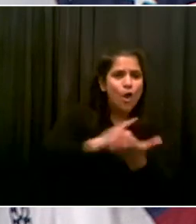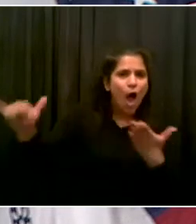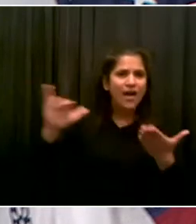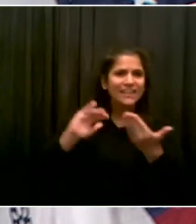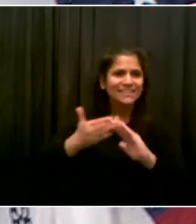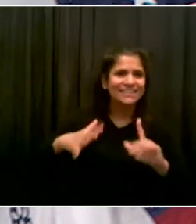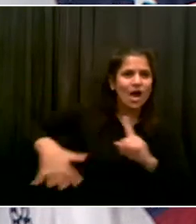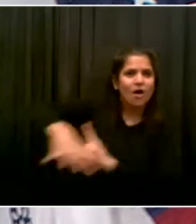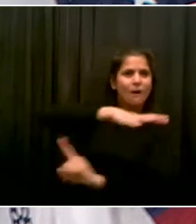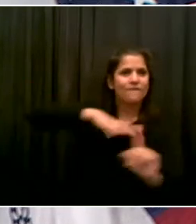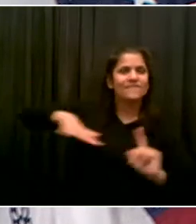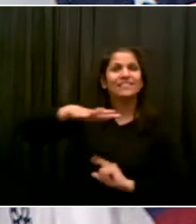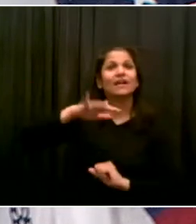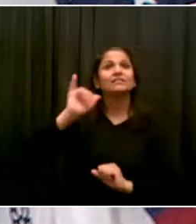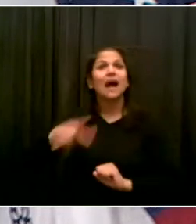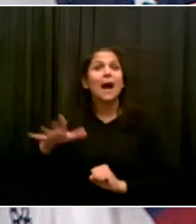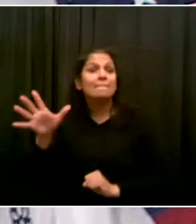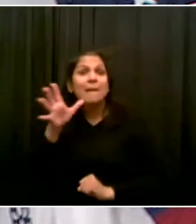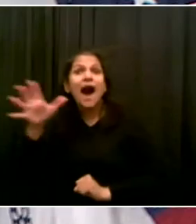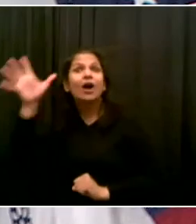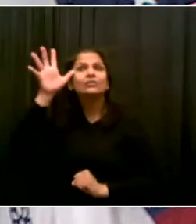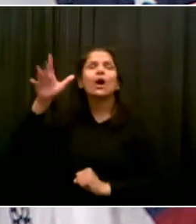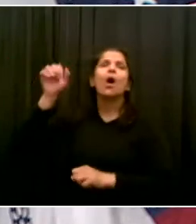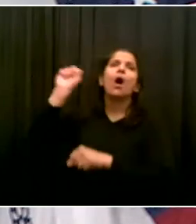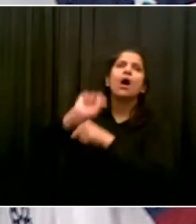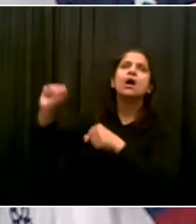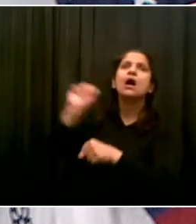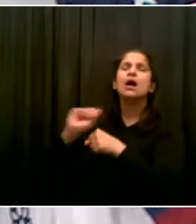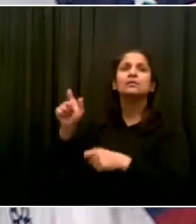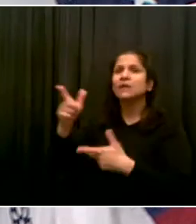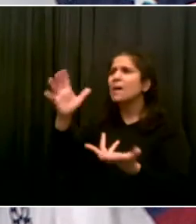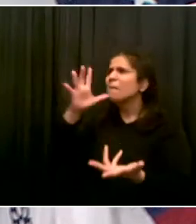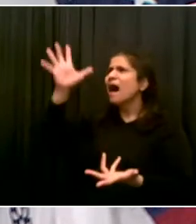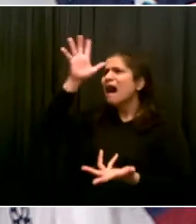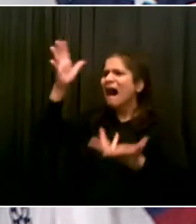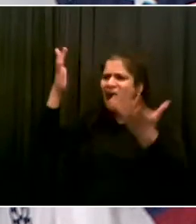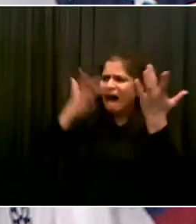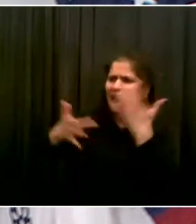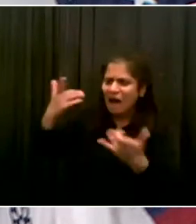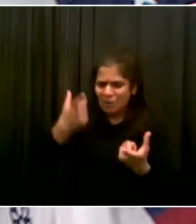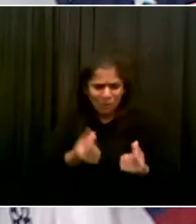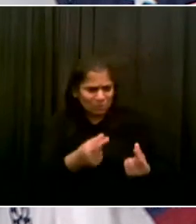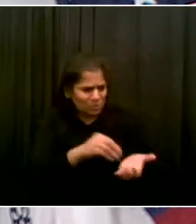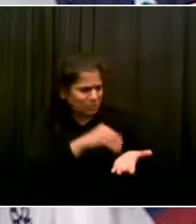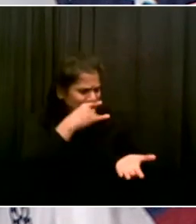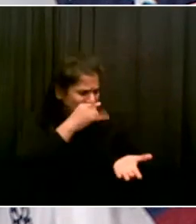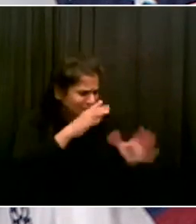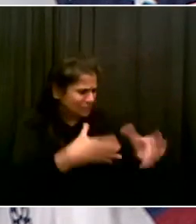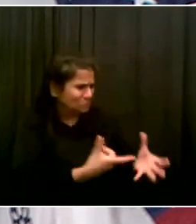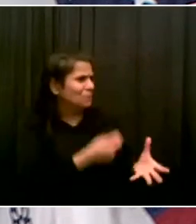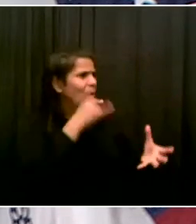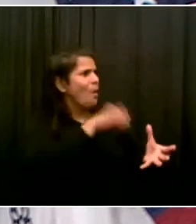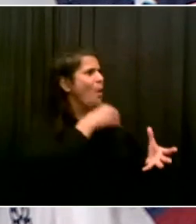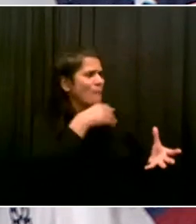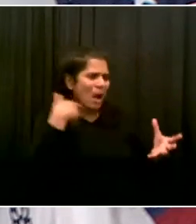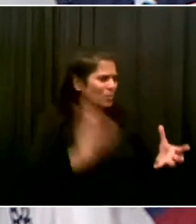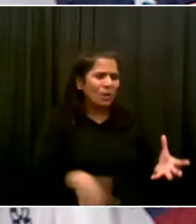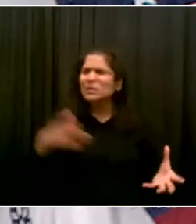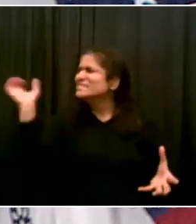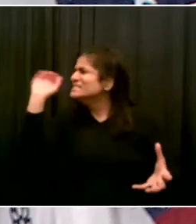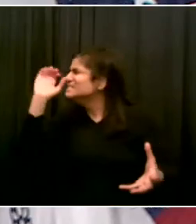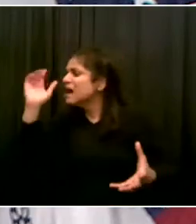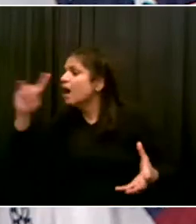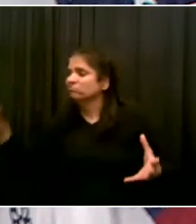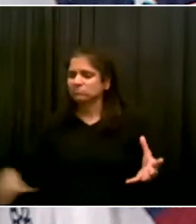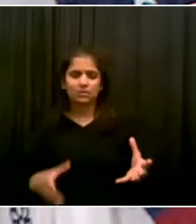summer, especially parents who are stressed, their schedules stressed by everything we've been through with COVID. We've taken all of those